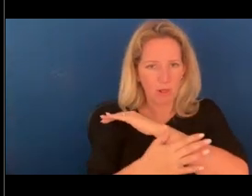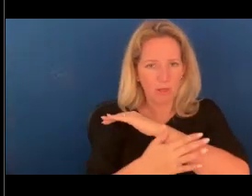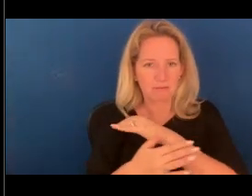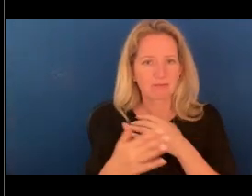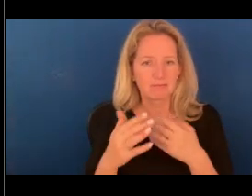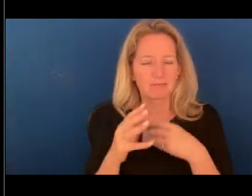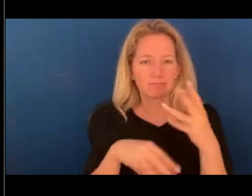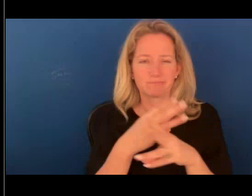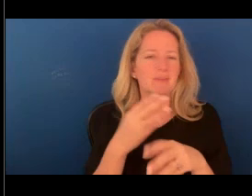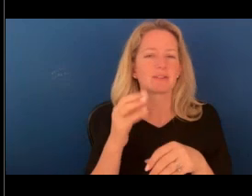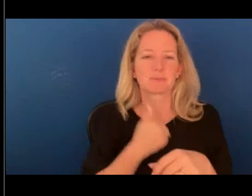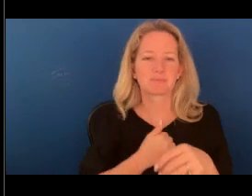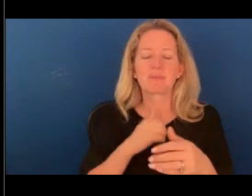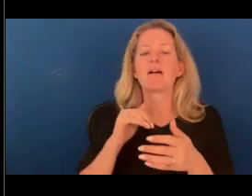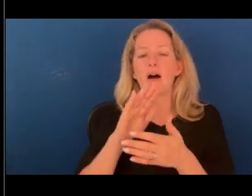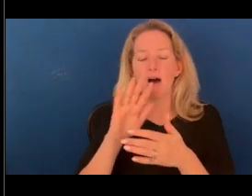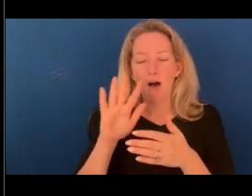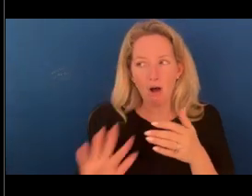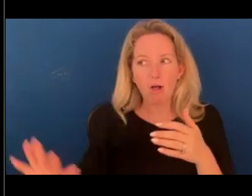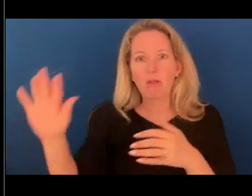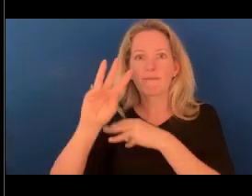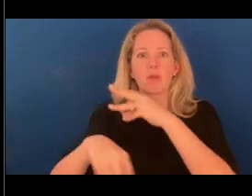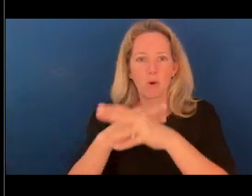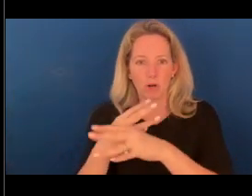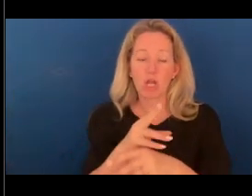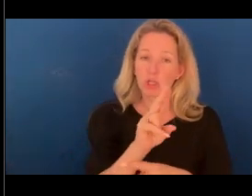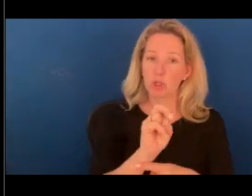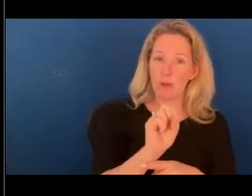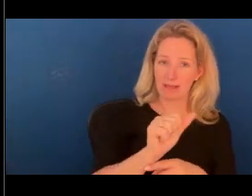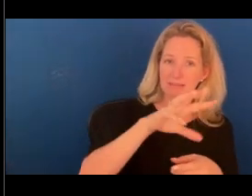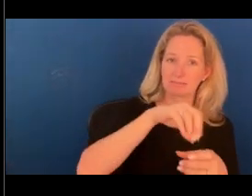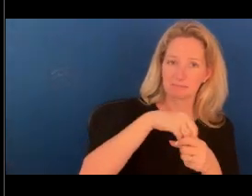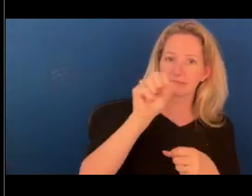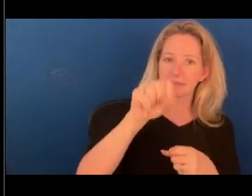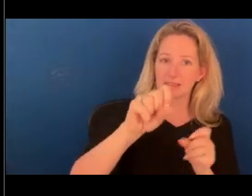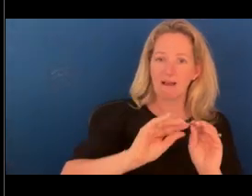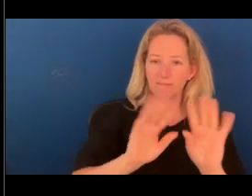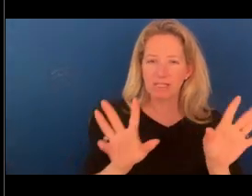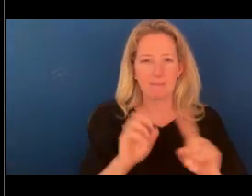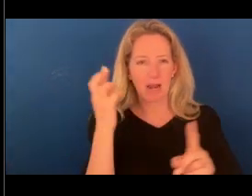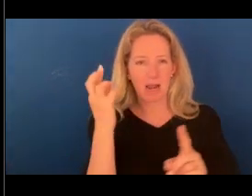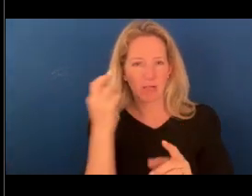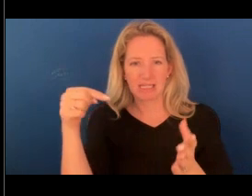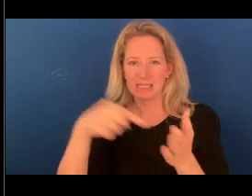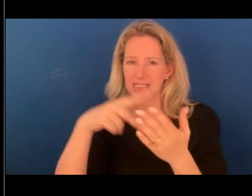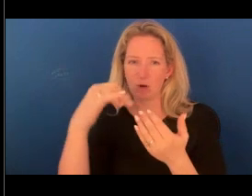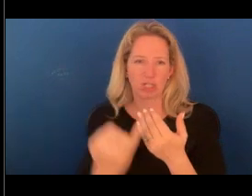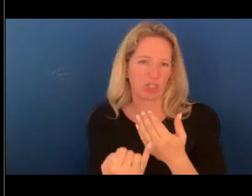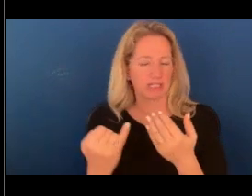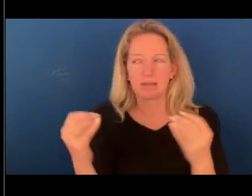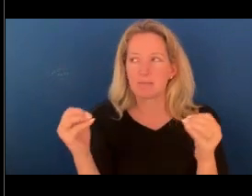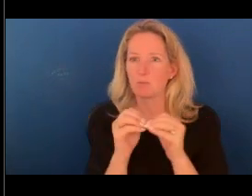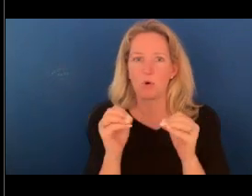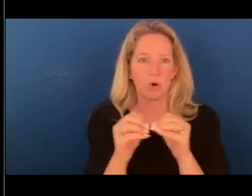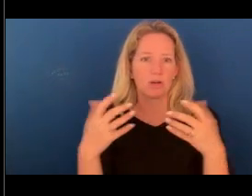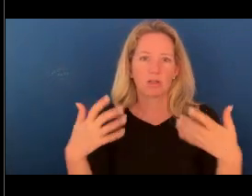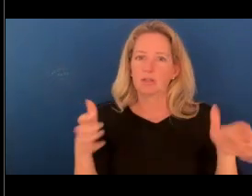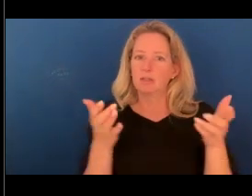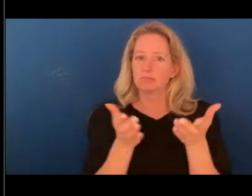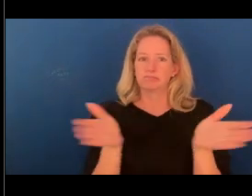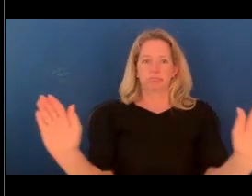so I had realized that this is a problem that went well beyond what I was doing at the time, and led me to applying for the CNAS